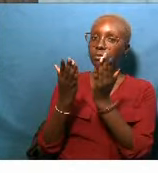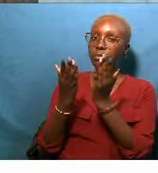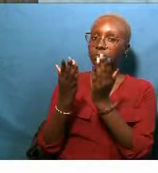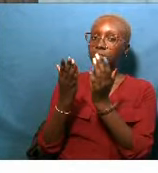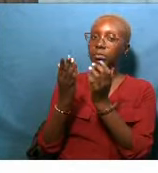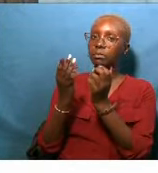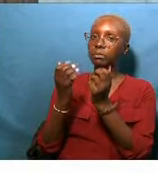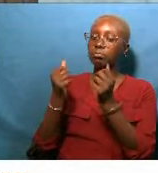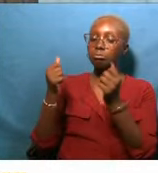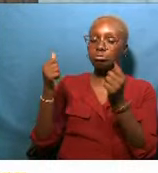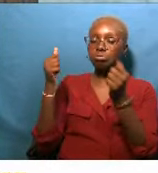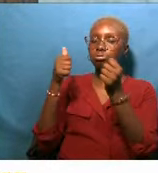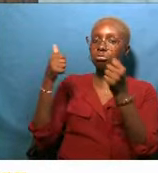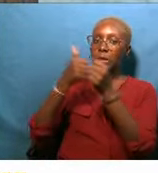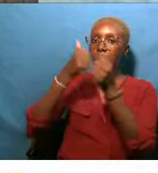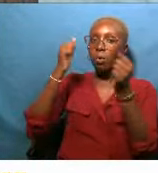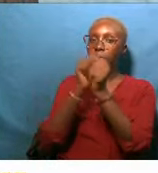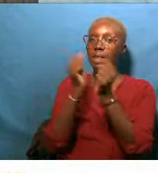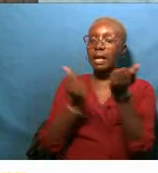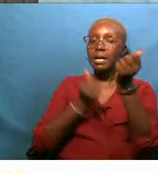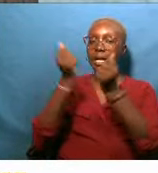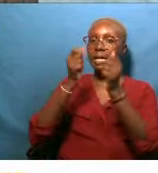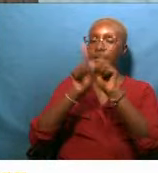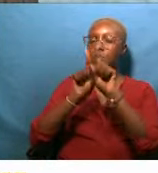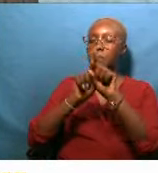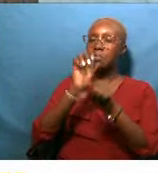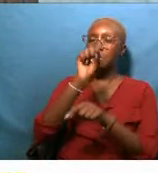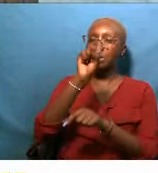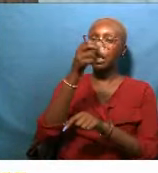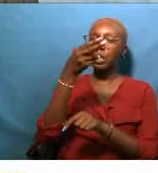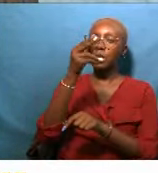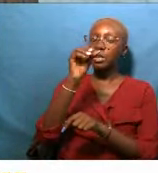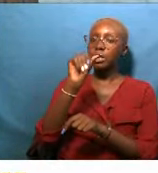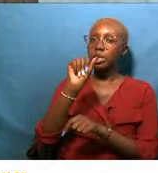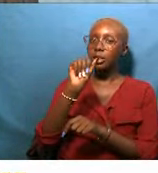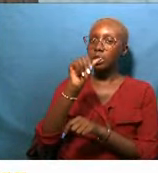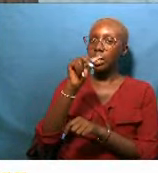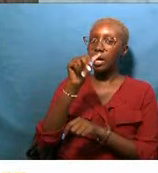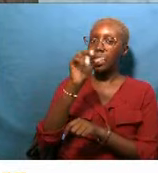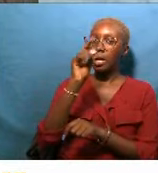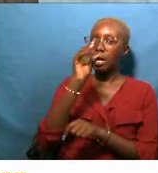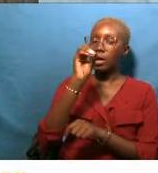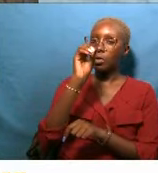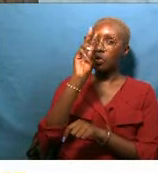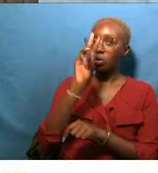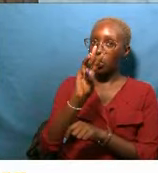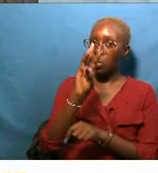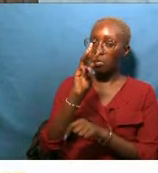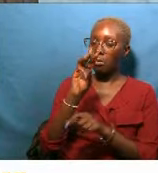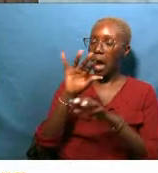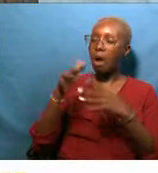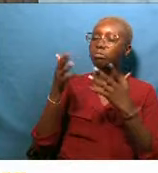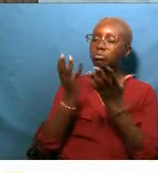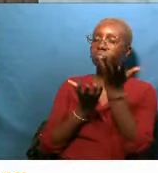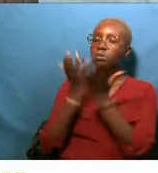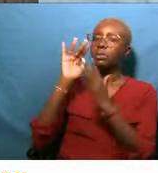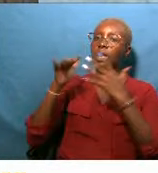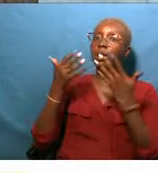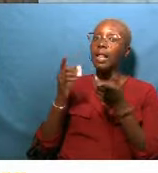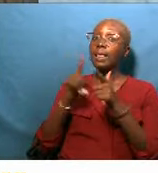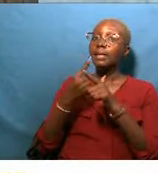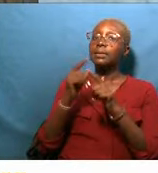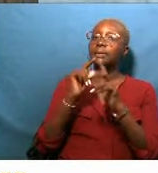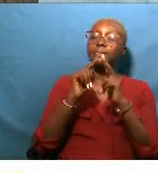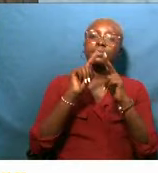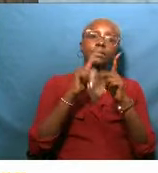truck will kill. So he began to explain the death of their mother as